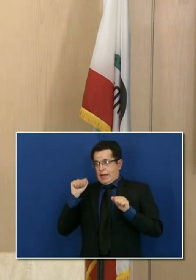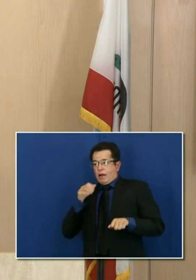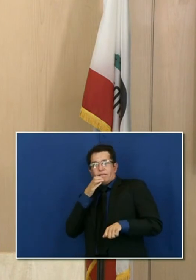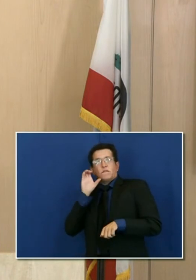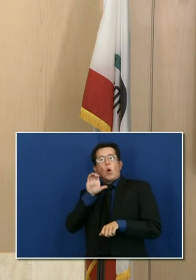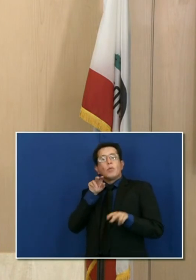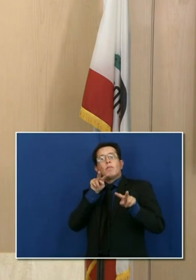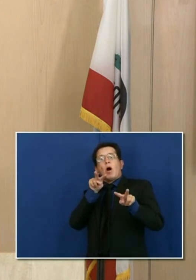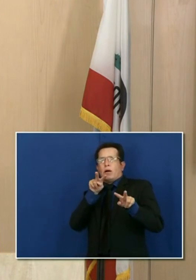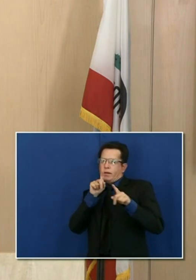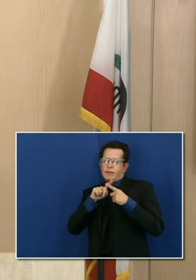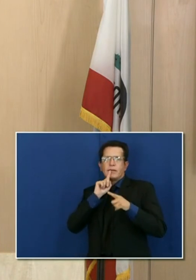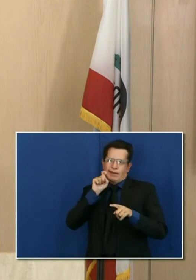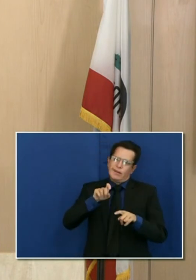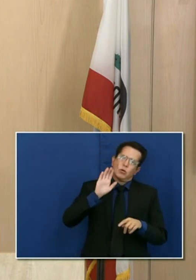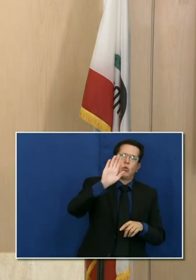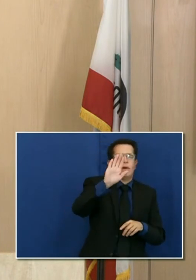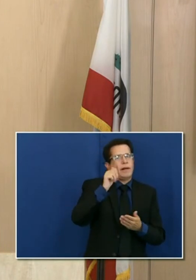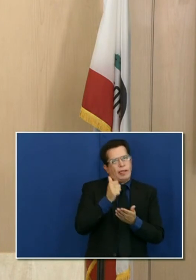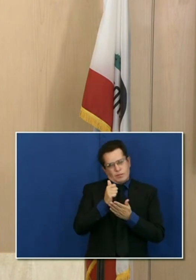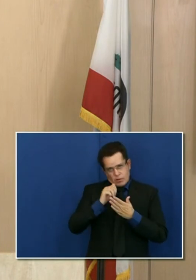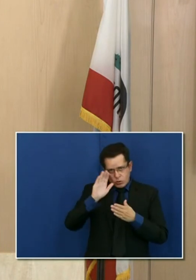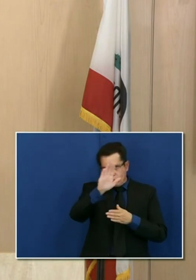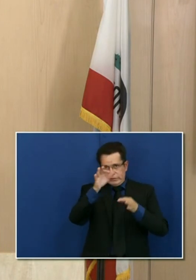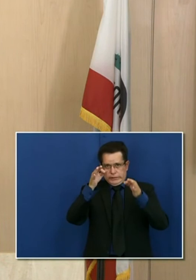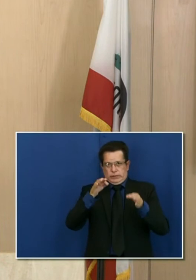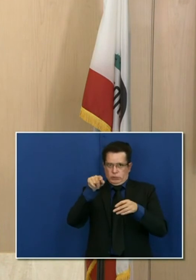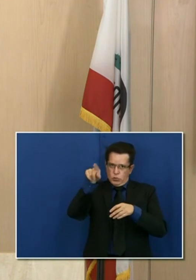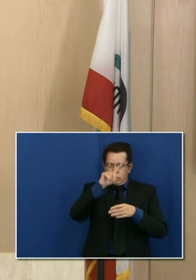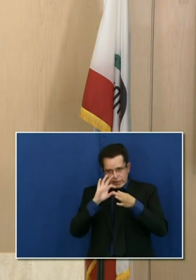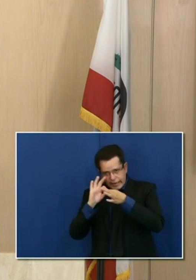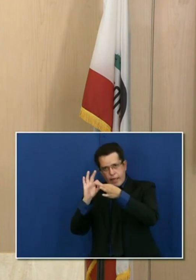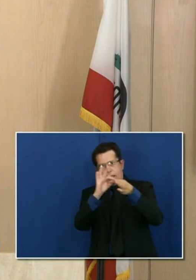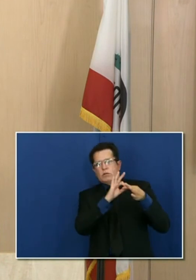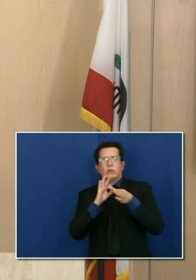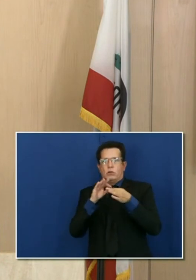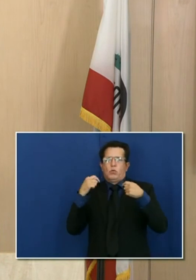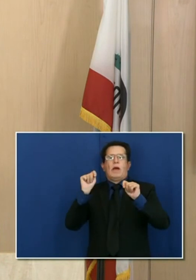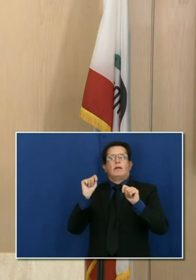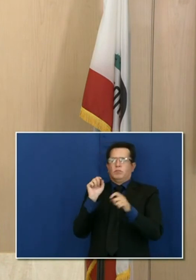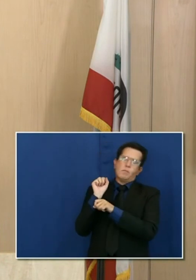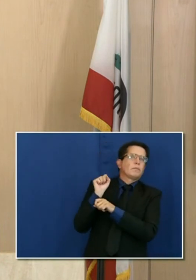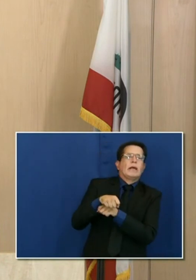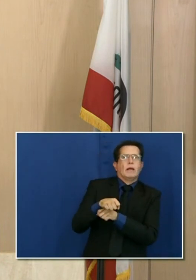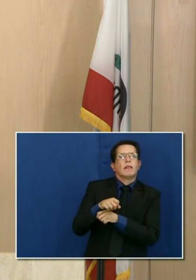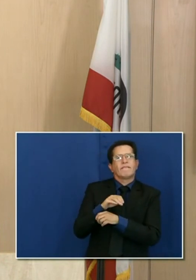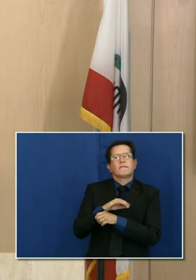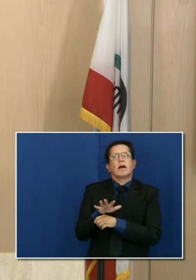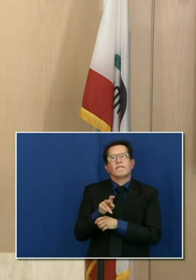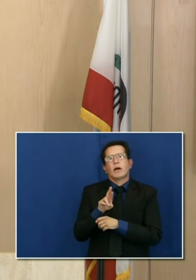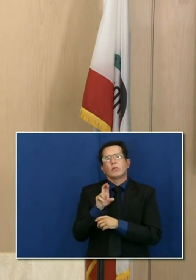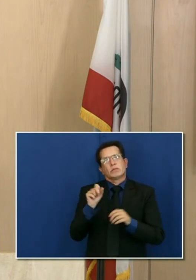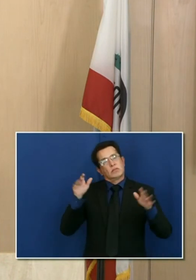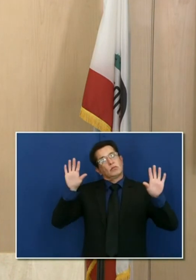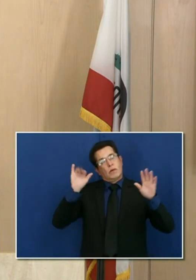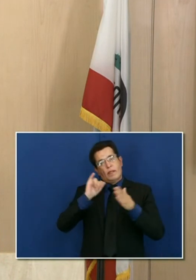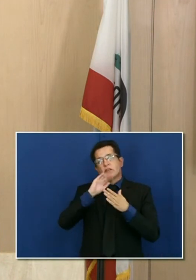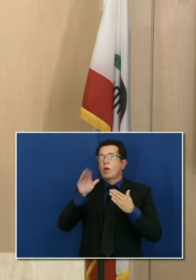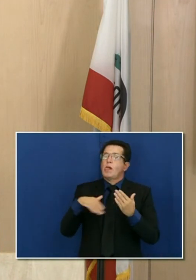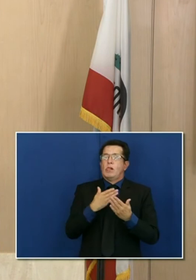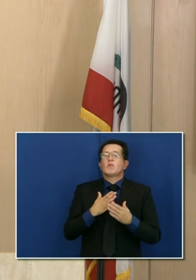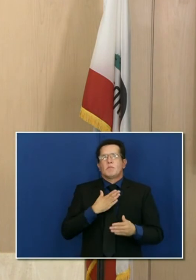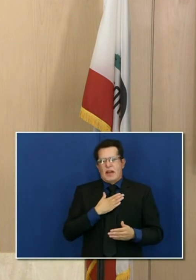a community, we have to make a decision that we are going to come together and do what we need to do. That concludes my update. I'll now turn it over to Dr. Wooten, who's going to